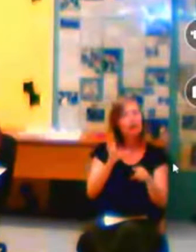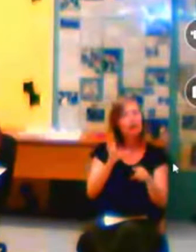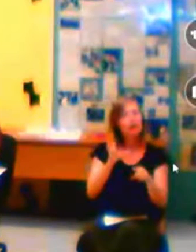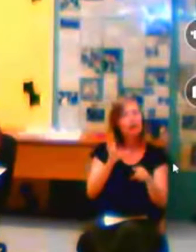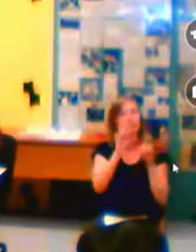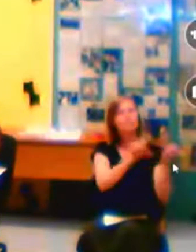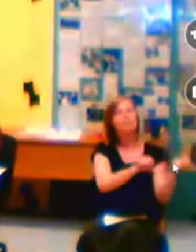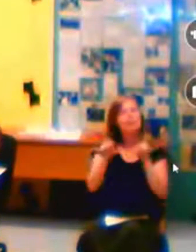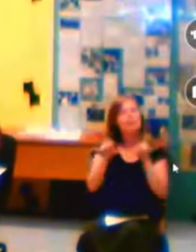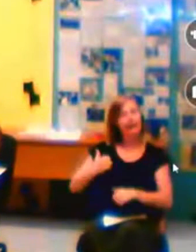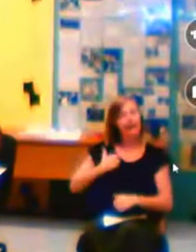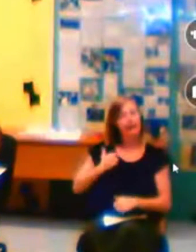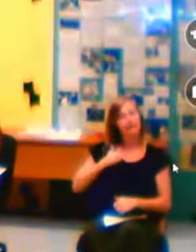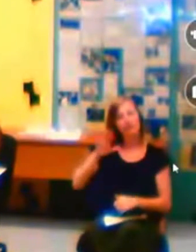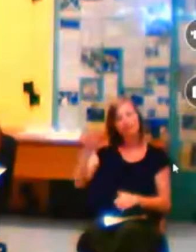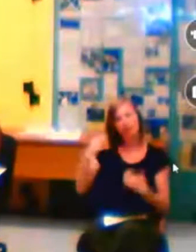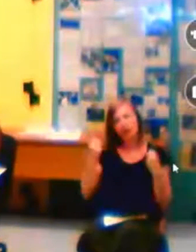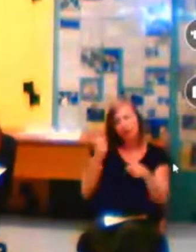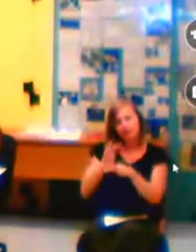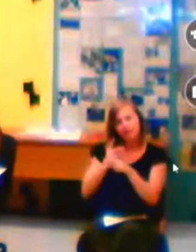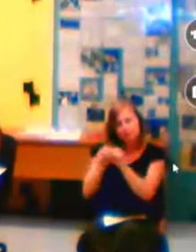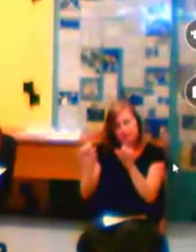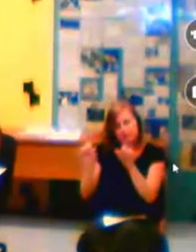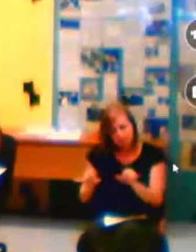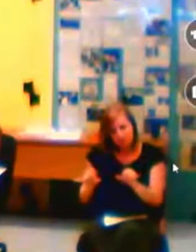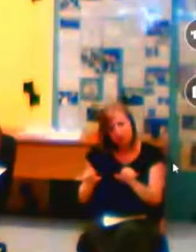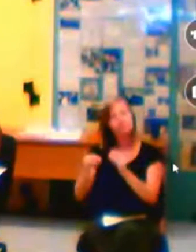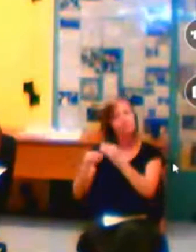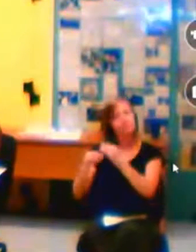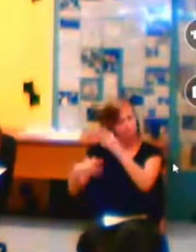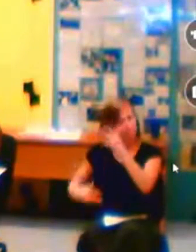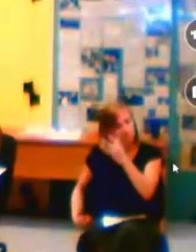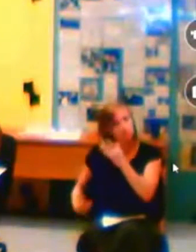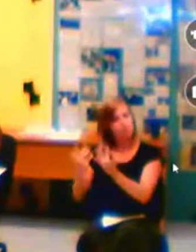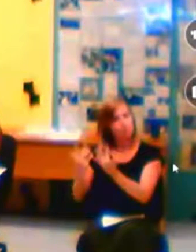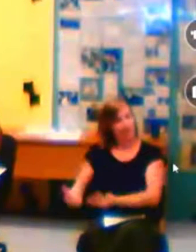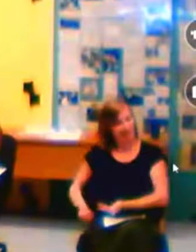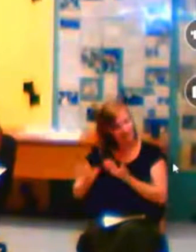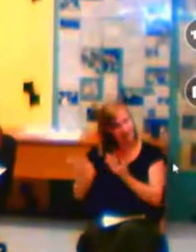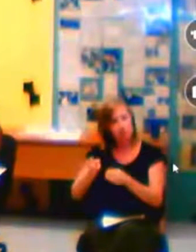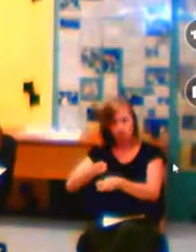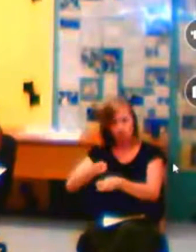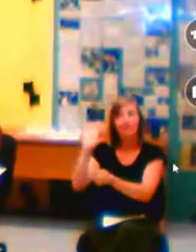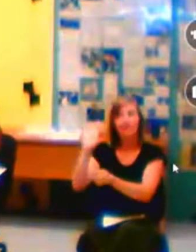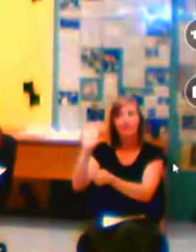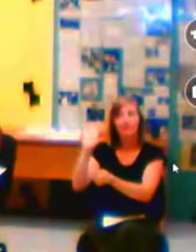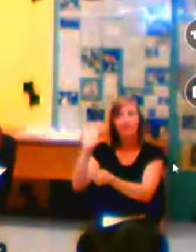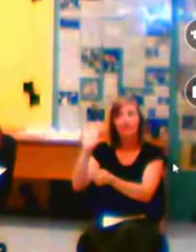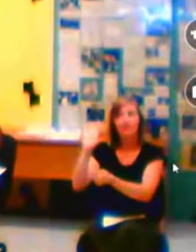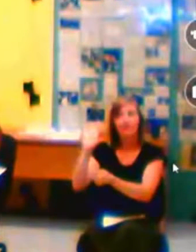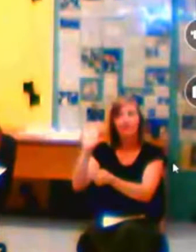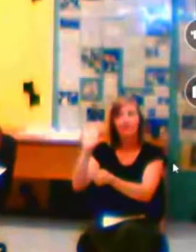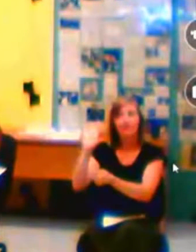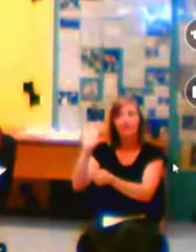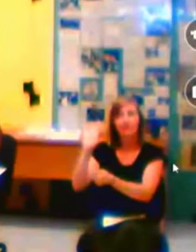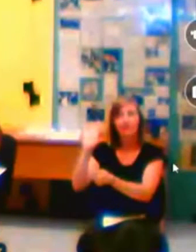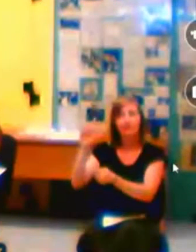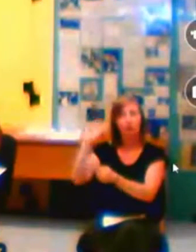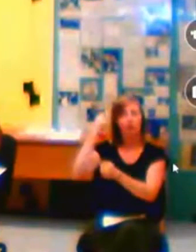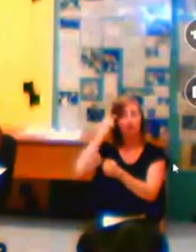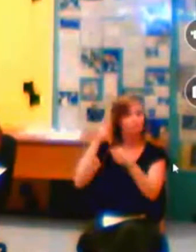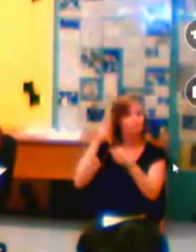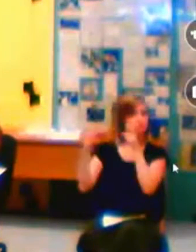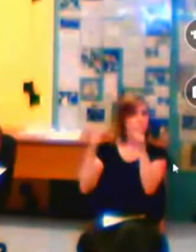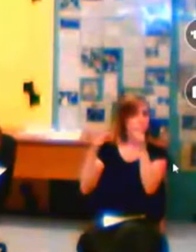it may be a system that's tremendous will magically arrive, but the higher likelihood is that you're going to get a Canadian system where you have long waits